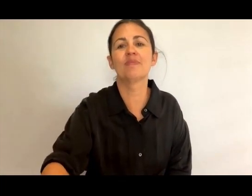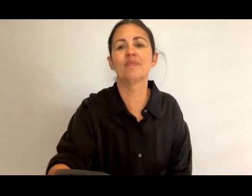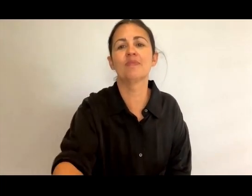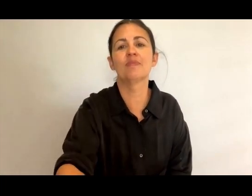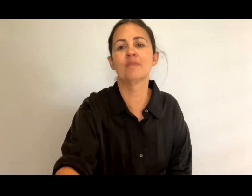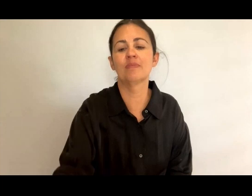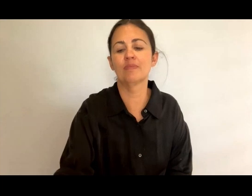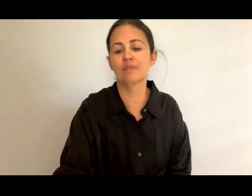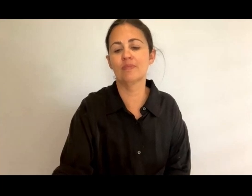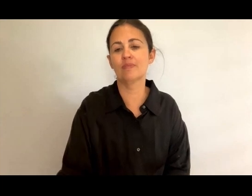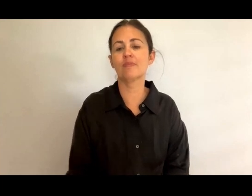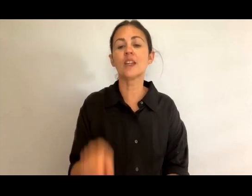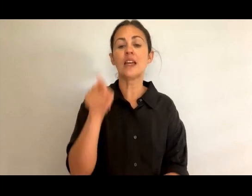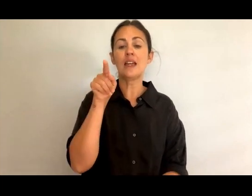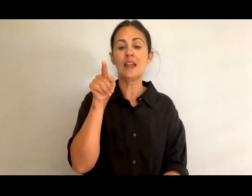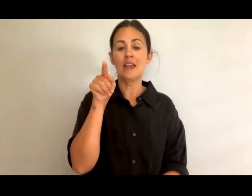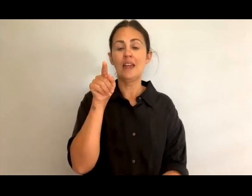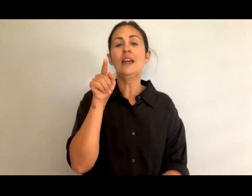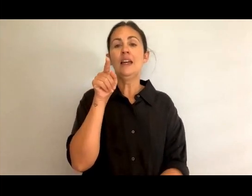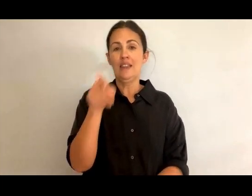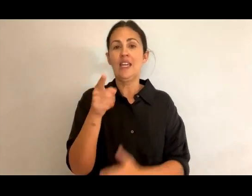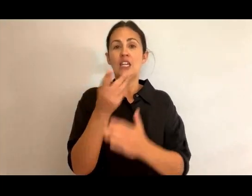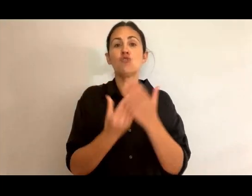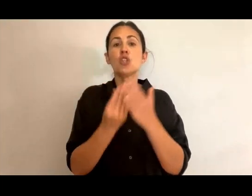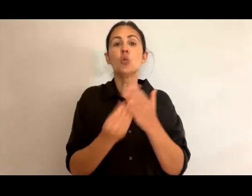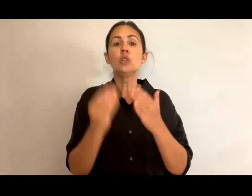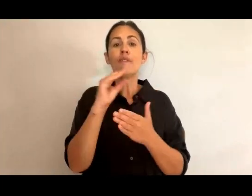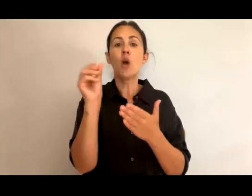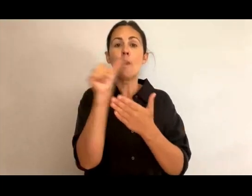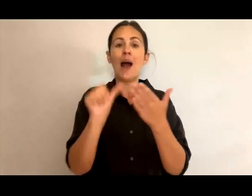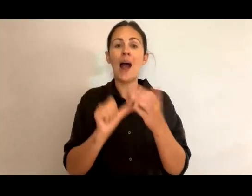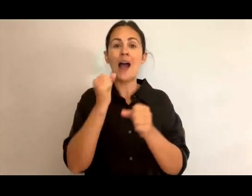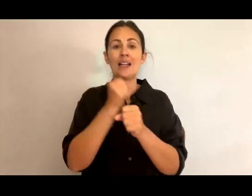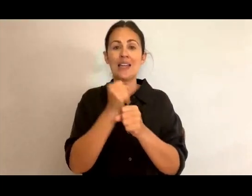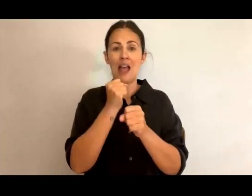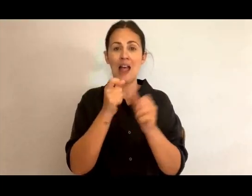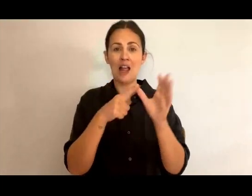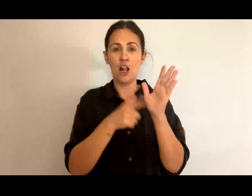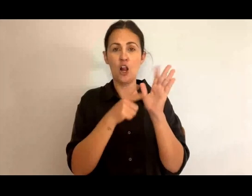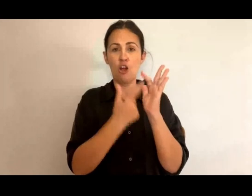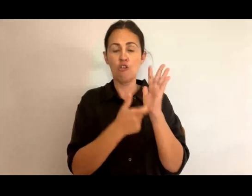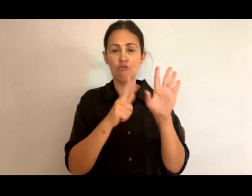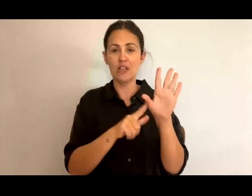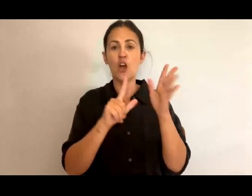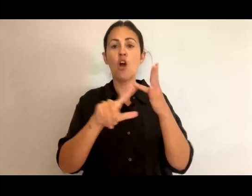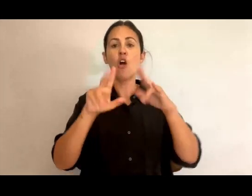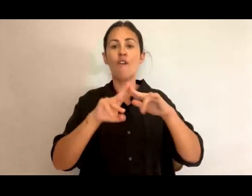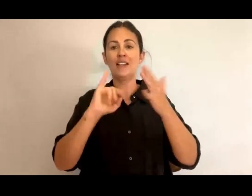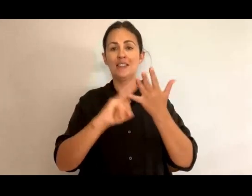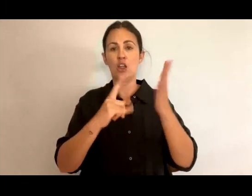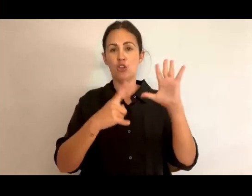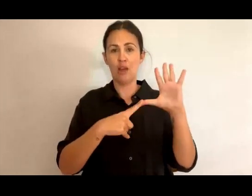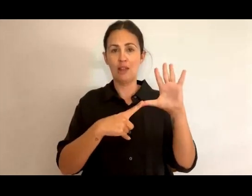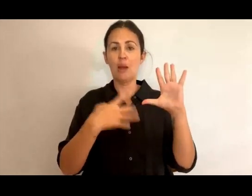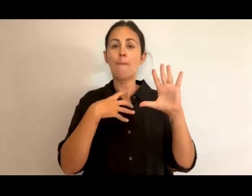from the Art Gallery of South Australia, and they give tangible guidance in how to approach Aboriginal and Torres Strait Islander art. And I know